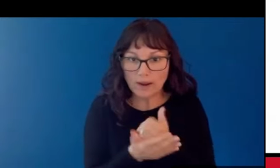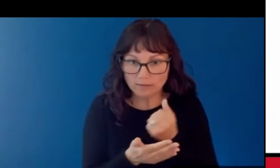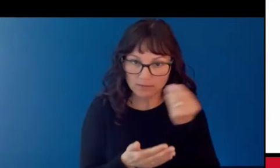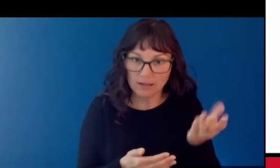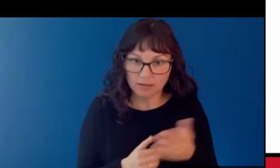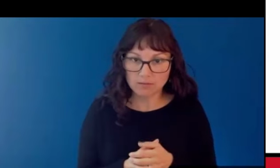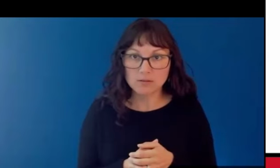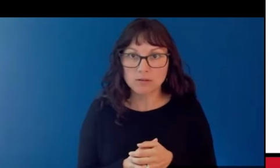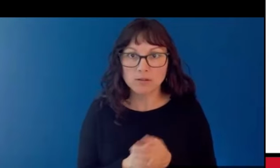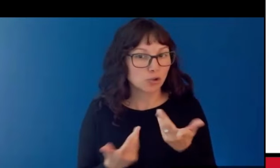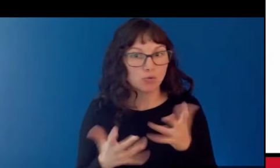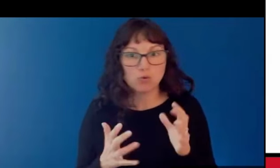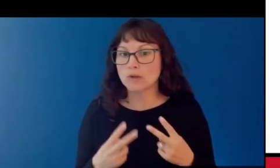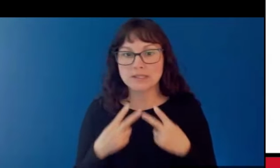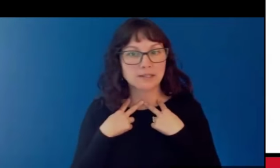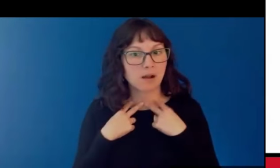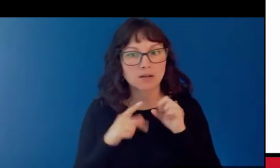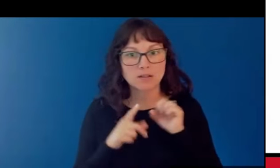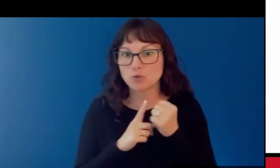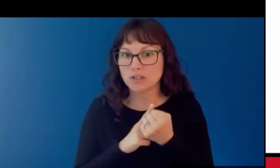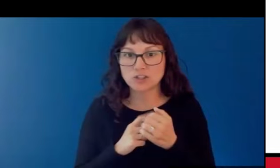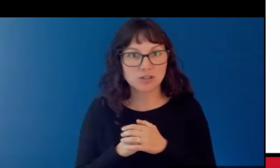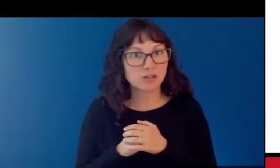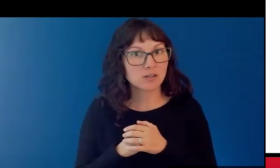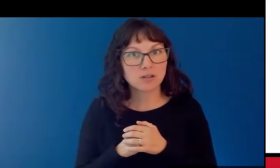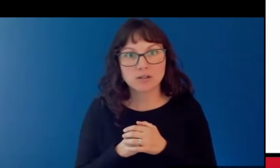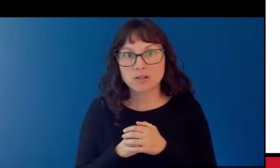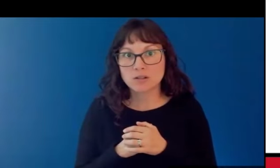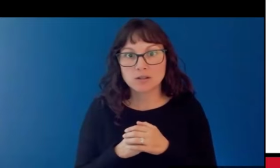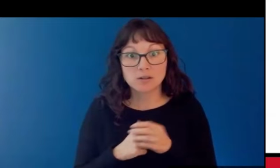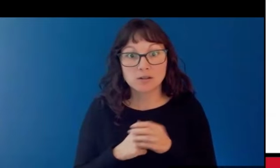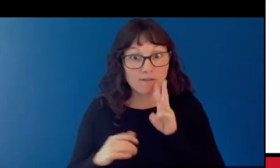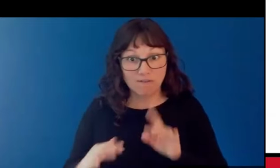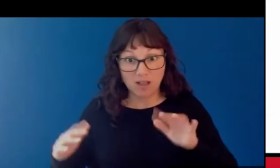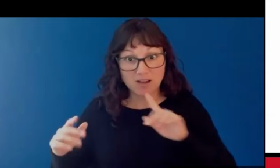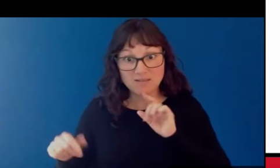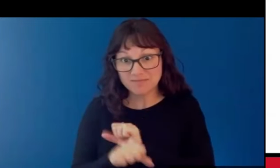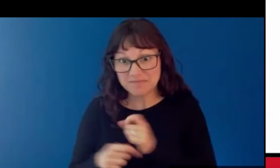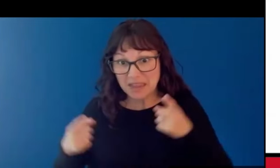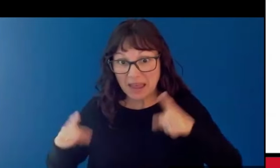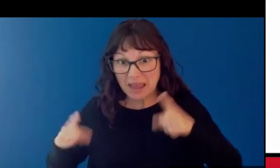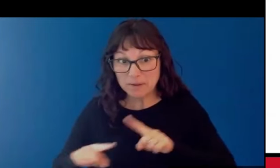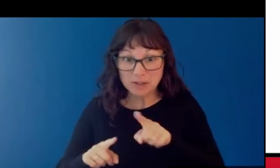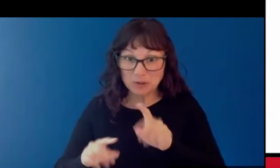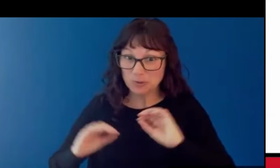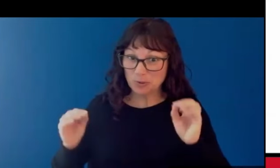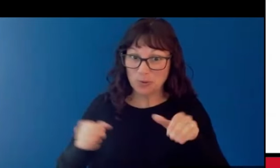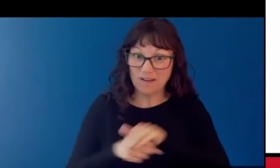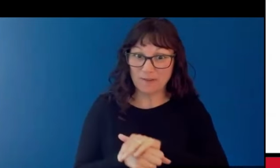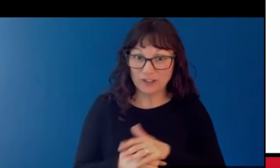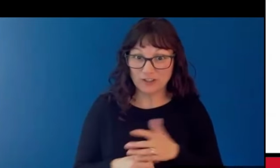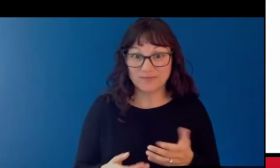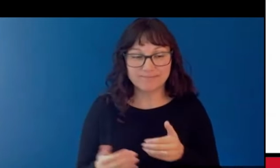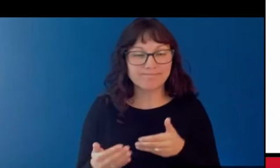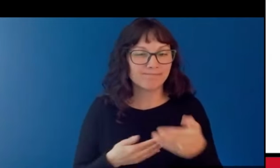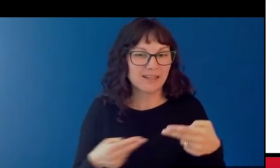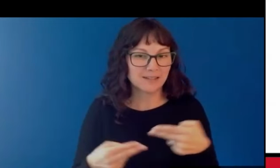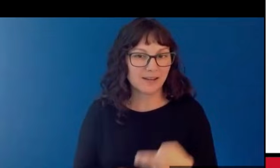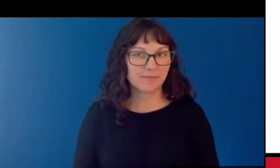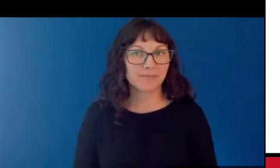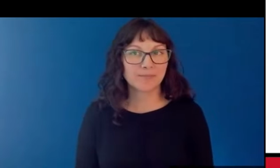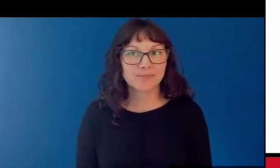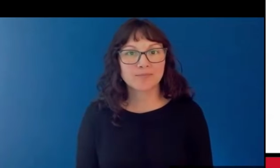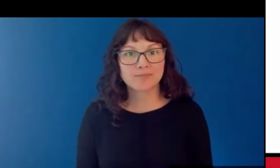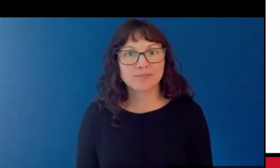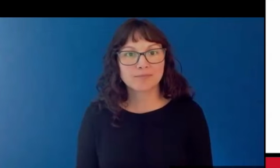You don't want to get stuck in a situation where you do have a flood to your location and you do not have coverage. Next slide.